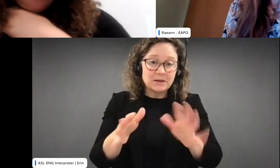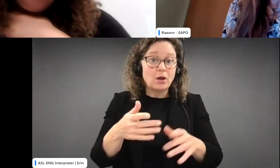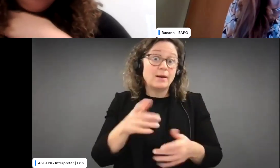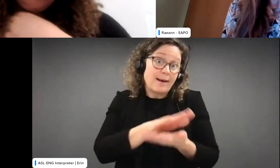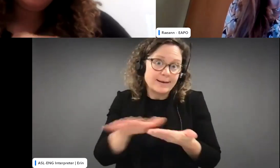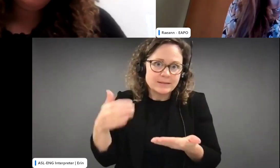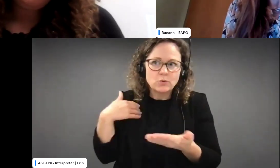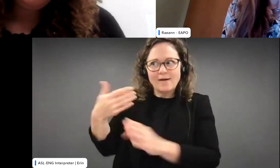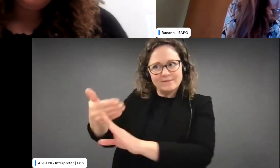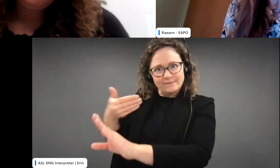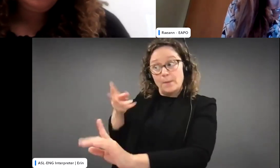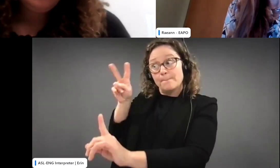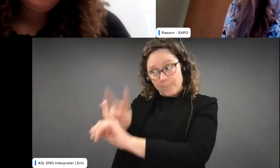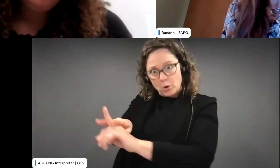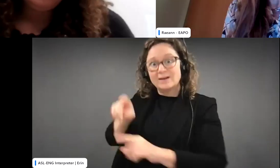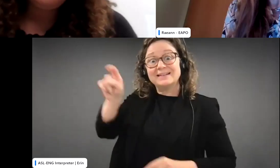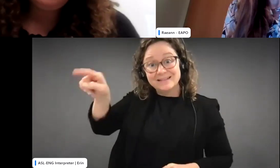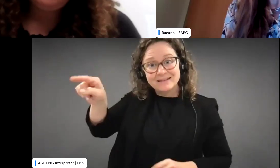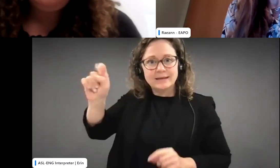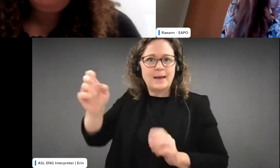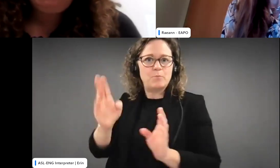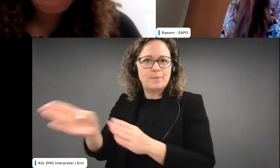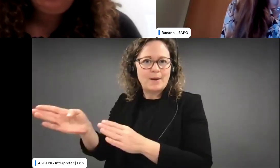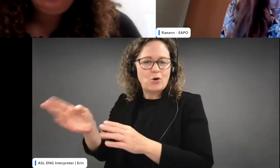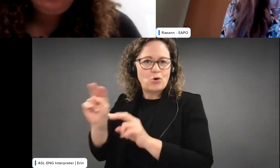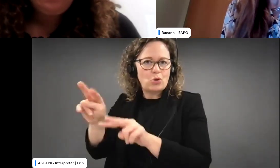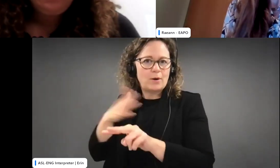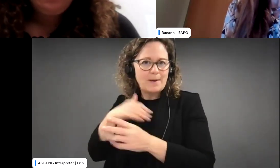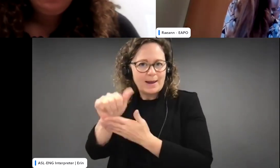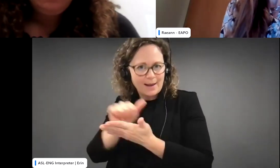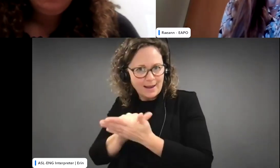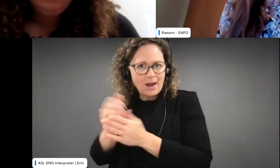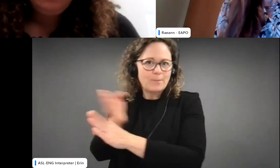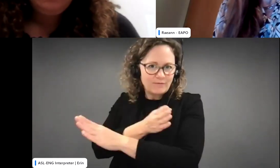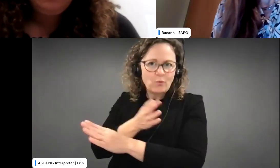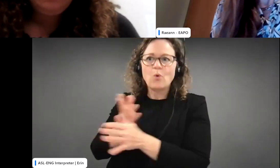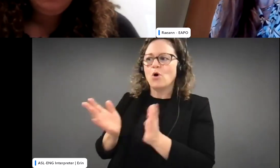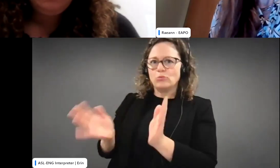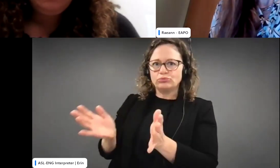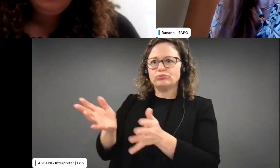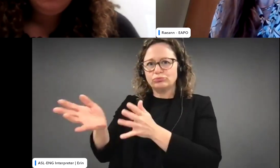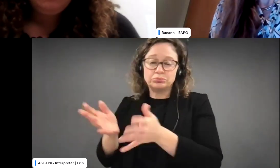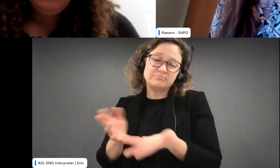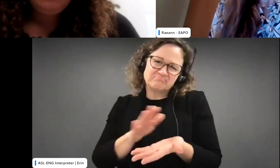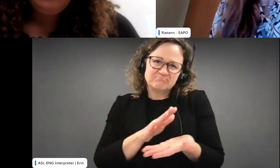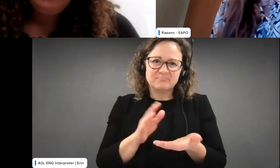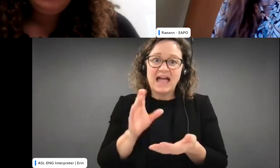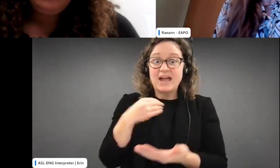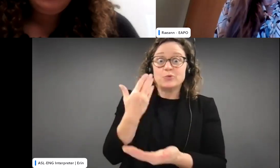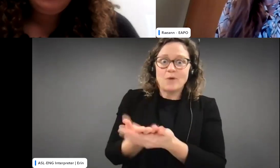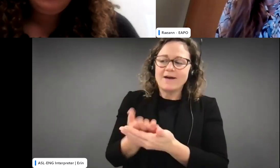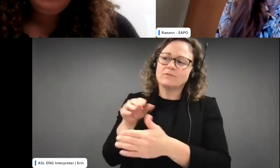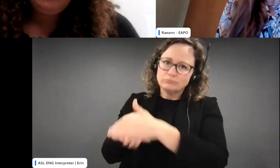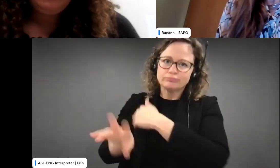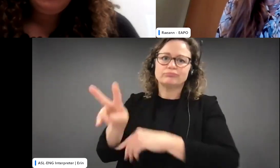sometimes is sometimes helpful to do as well. absolutely. Um, I'm just going to ask one other question around